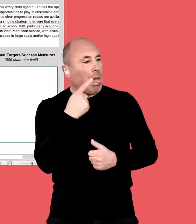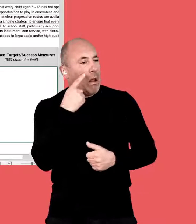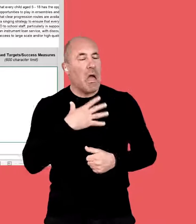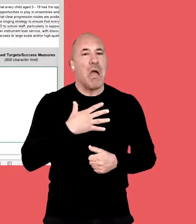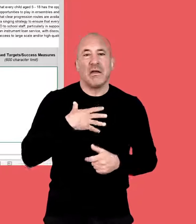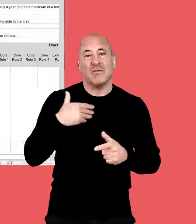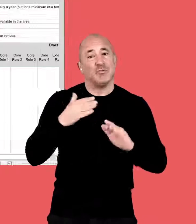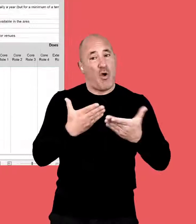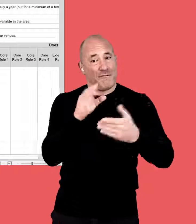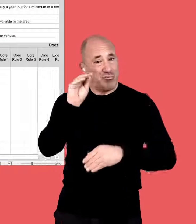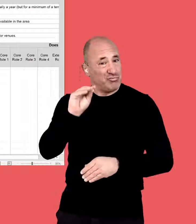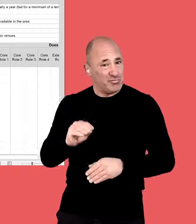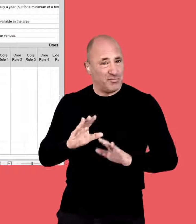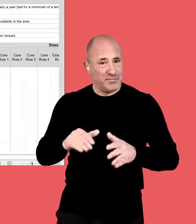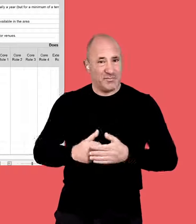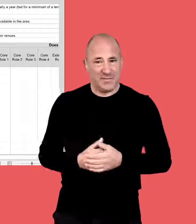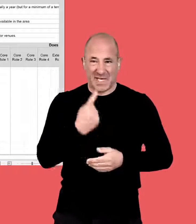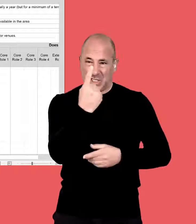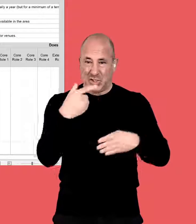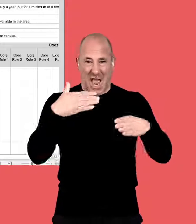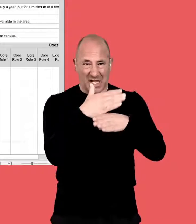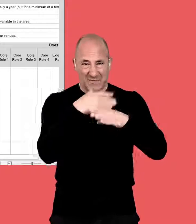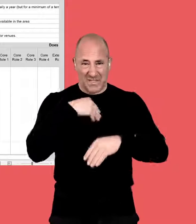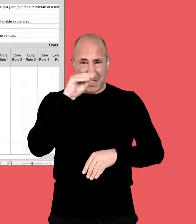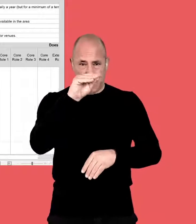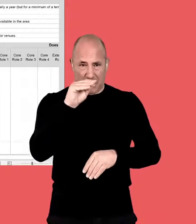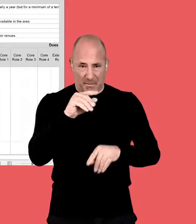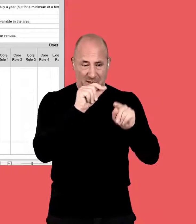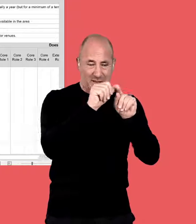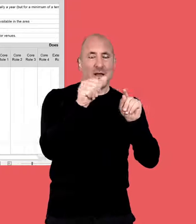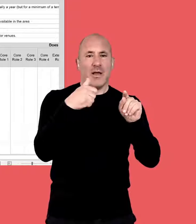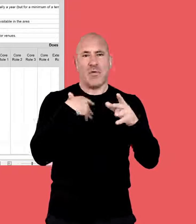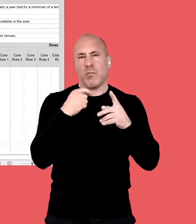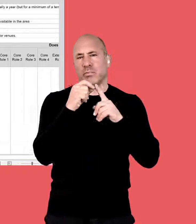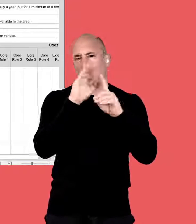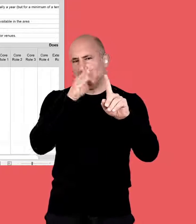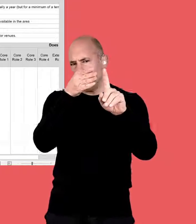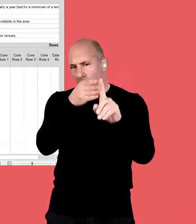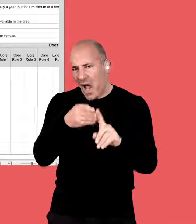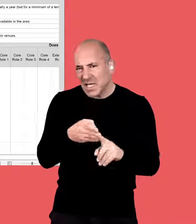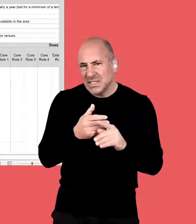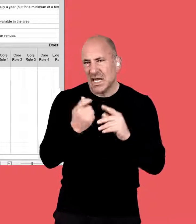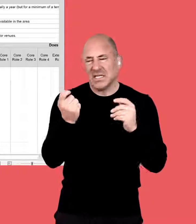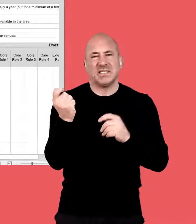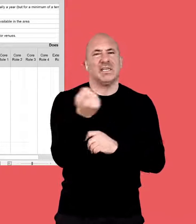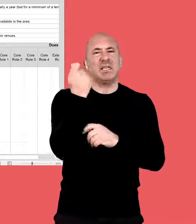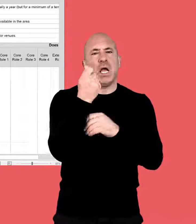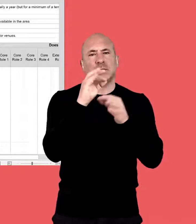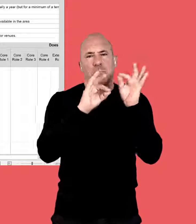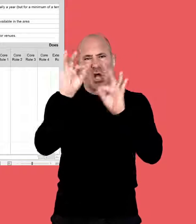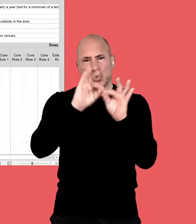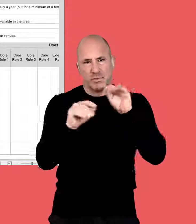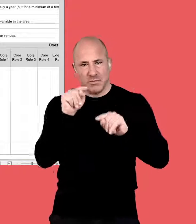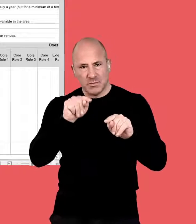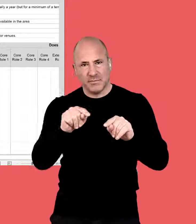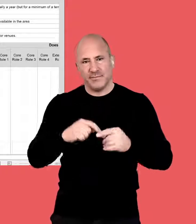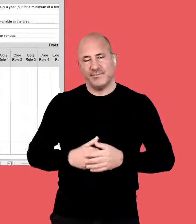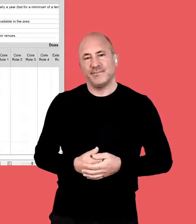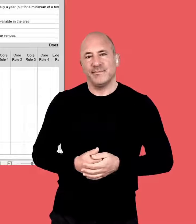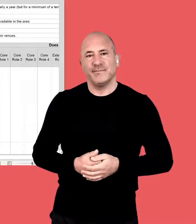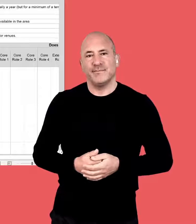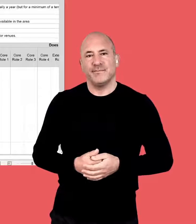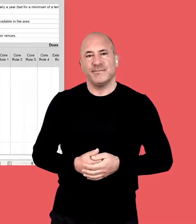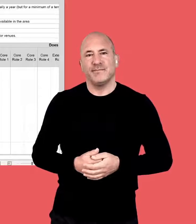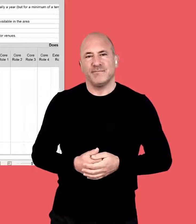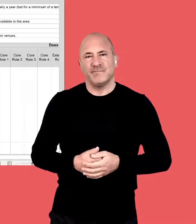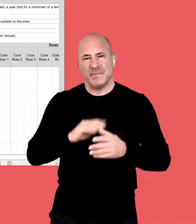activities. For each activity, please write your proposed targets and success measures here.